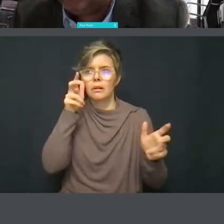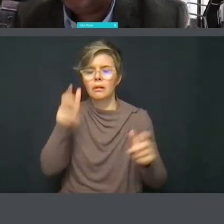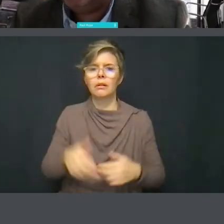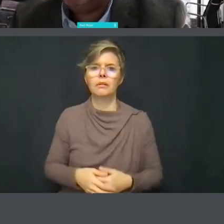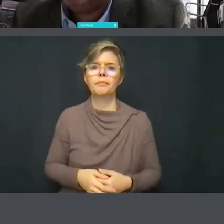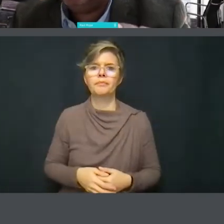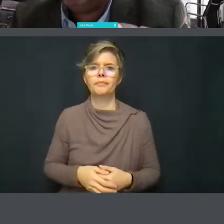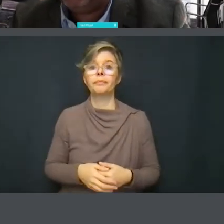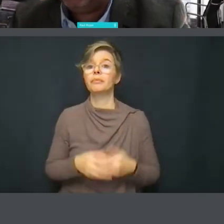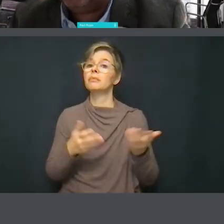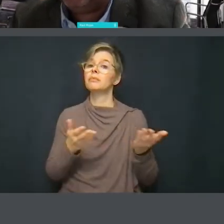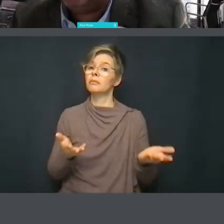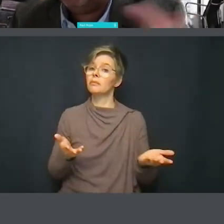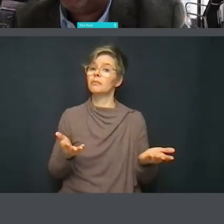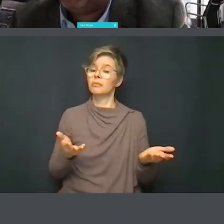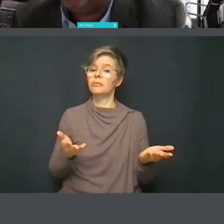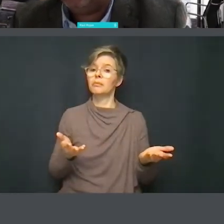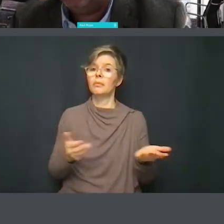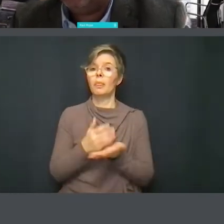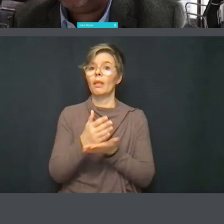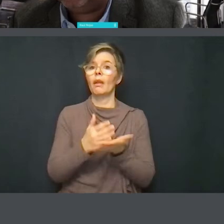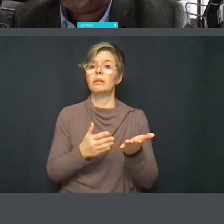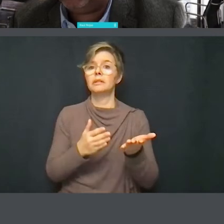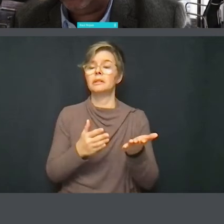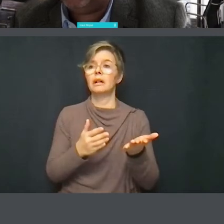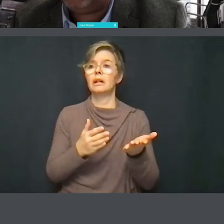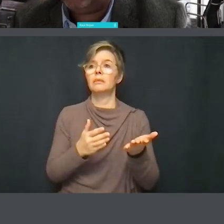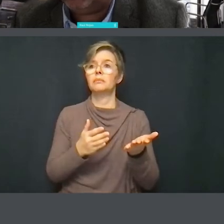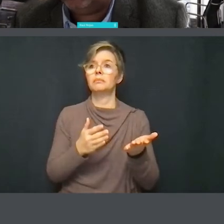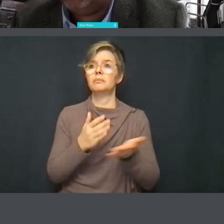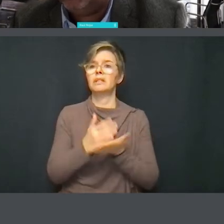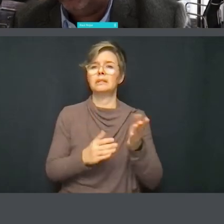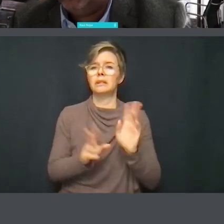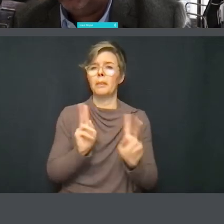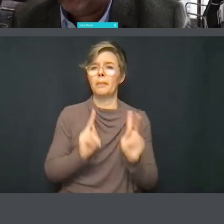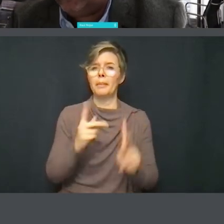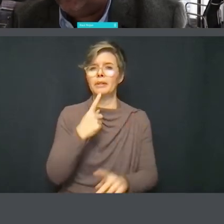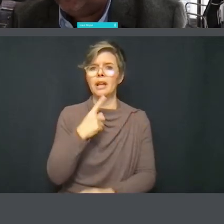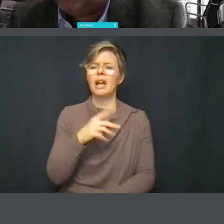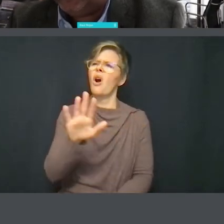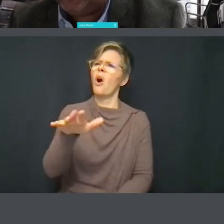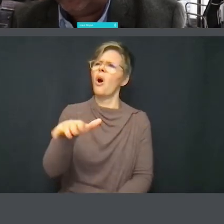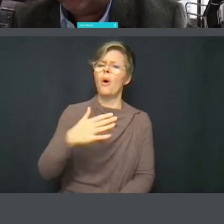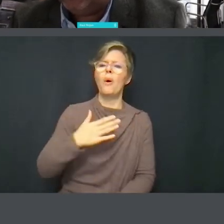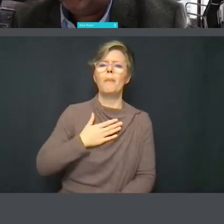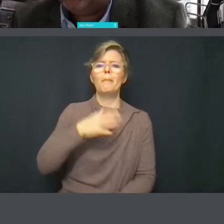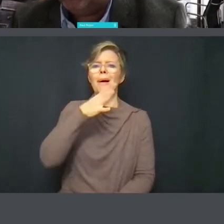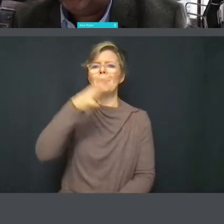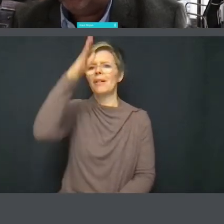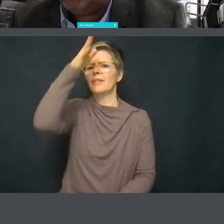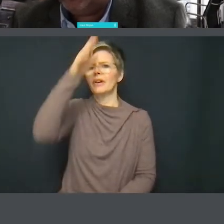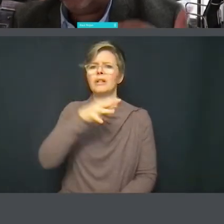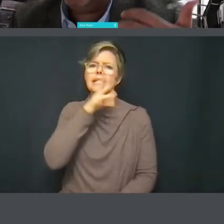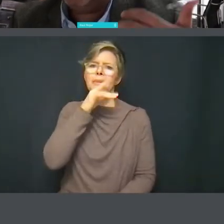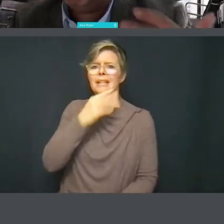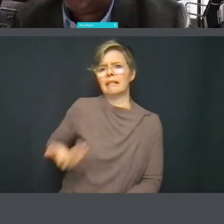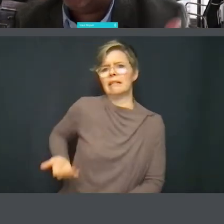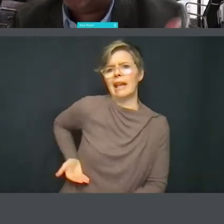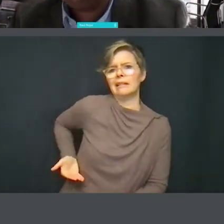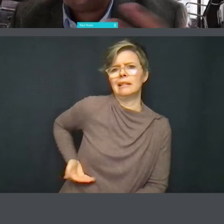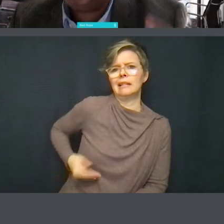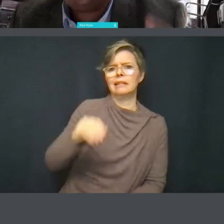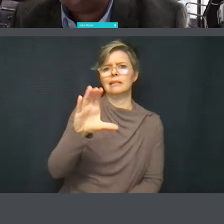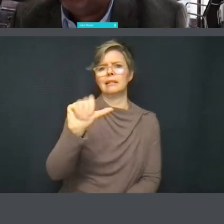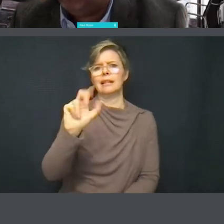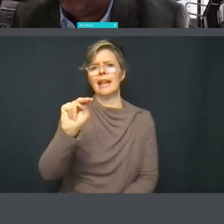my parents like spoke, let's say, Cantonese, and I don't really speak Cantonese, but I can kind of